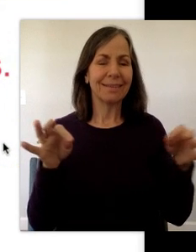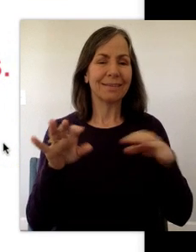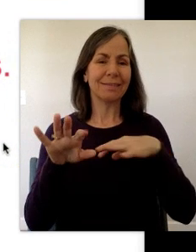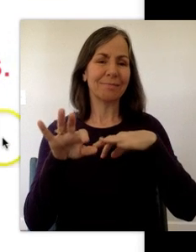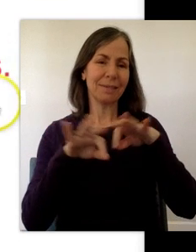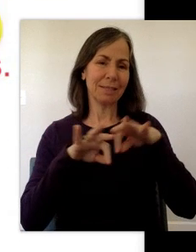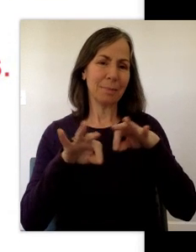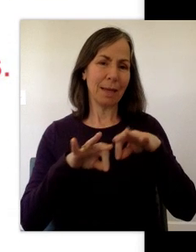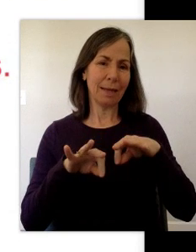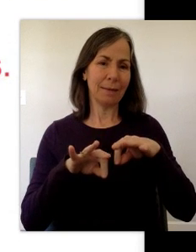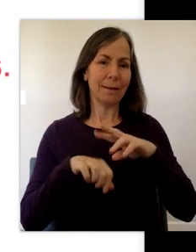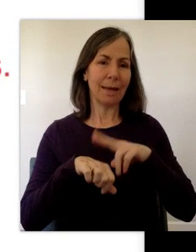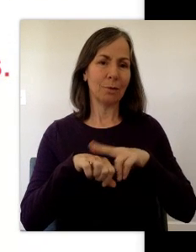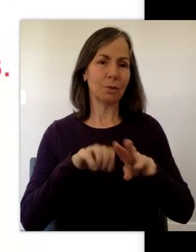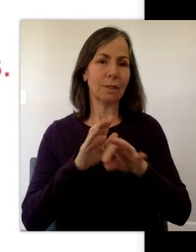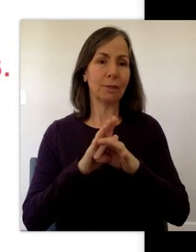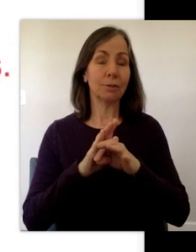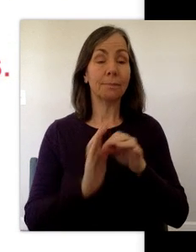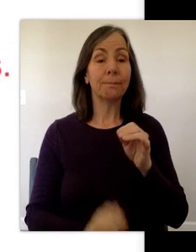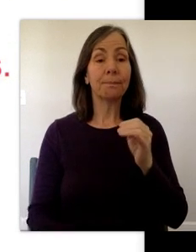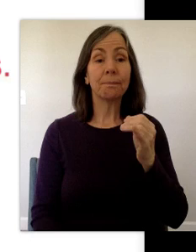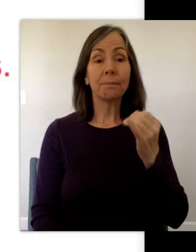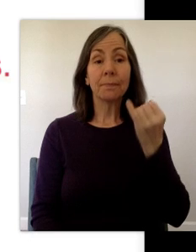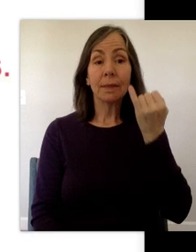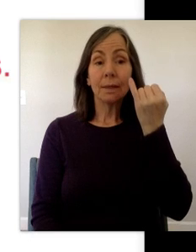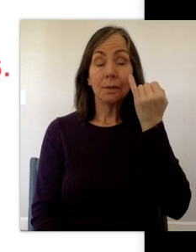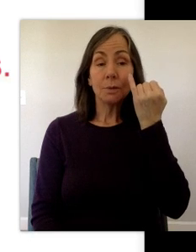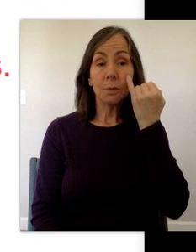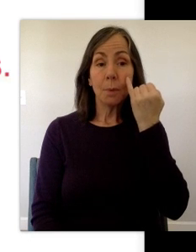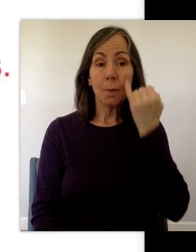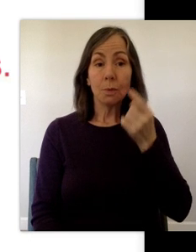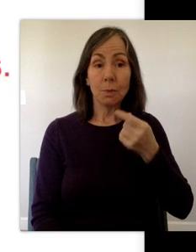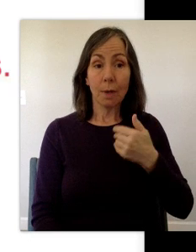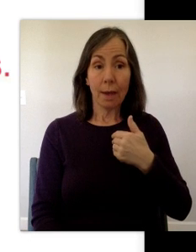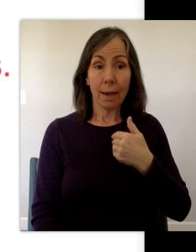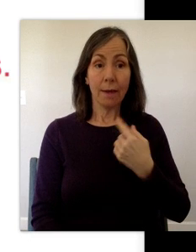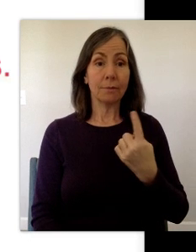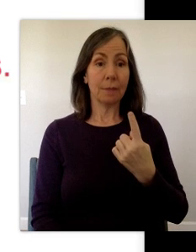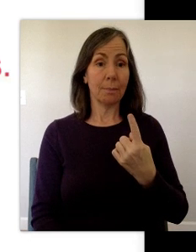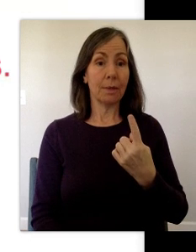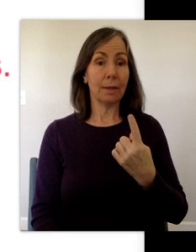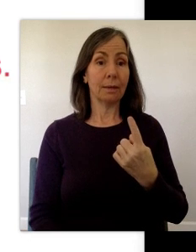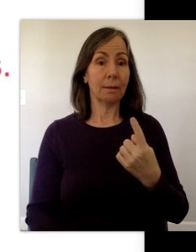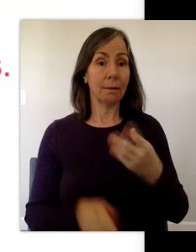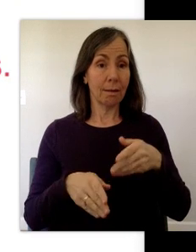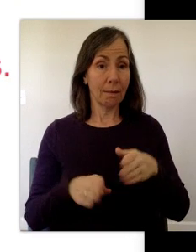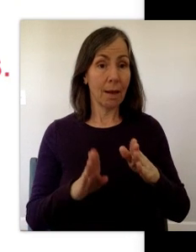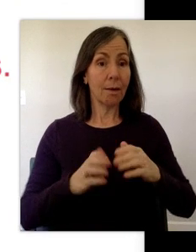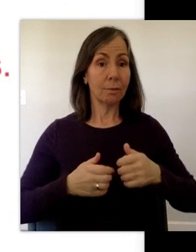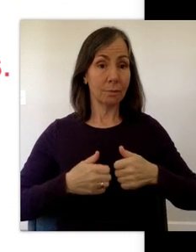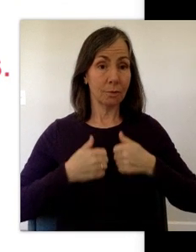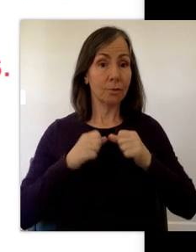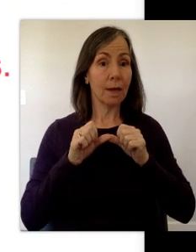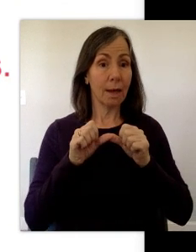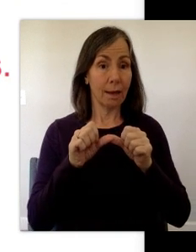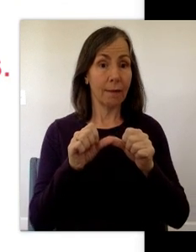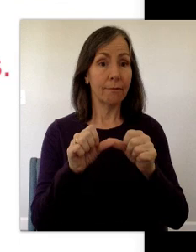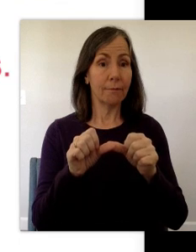It says if you have something that allows you to survive,